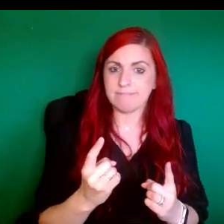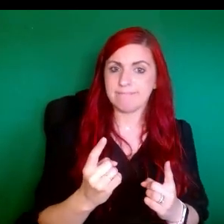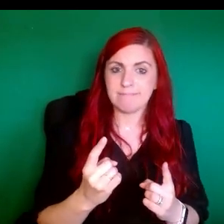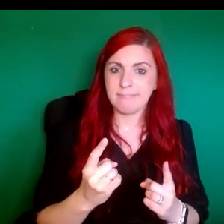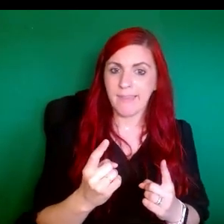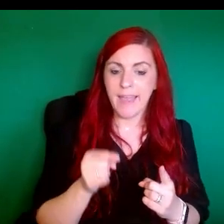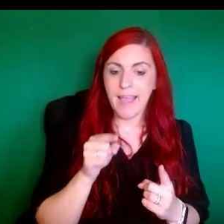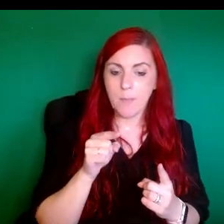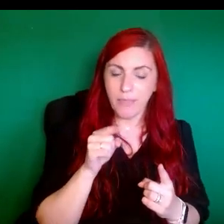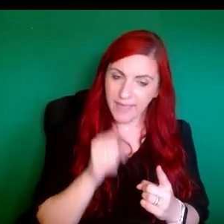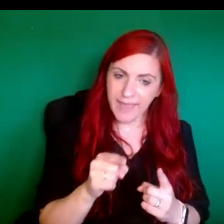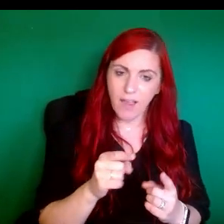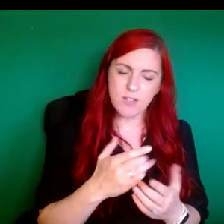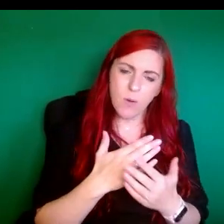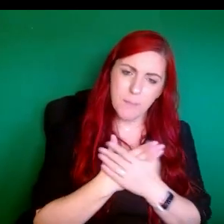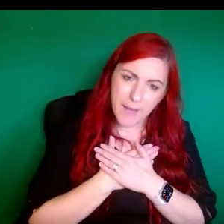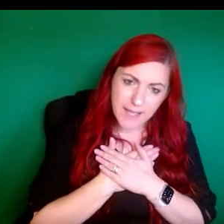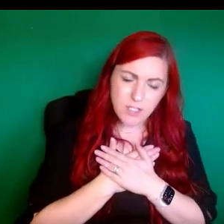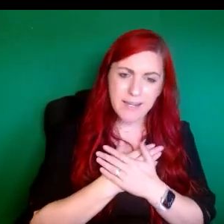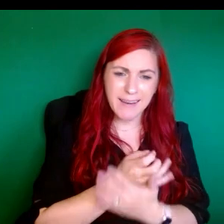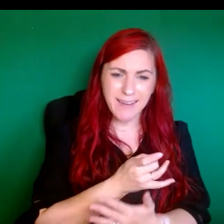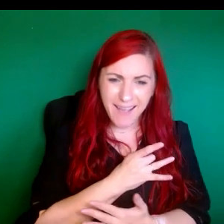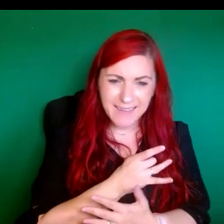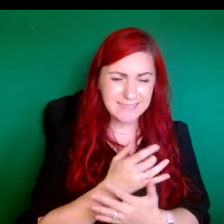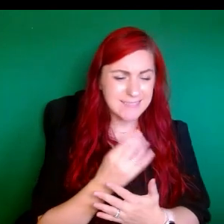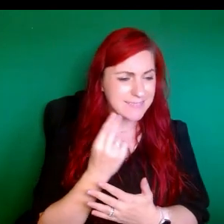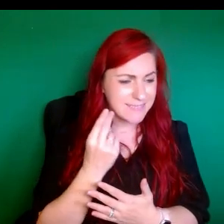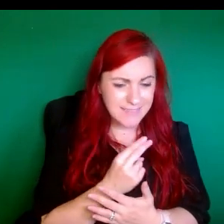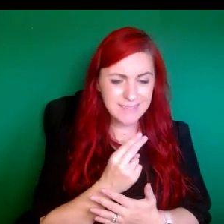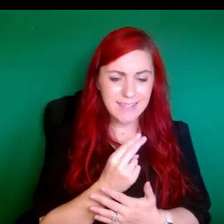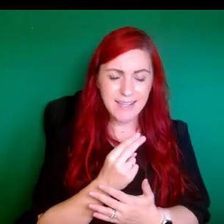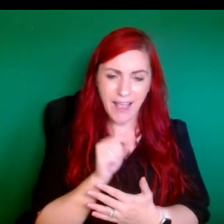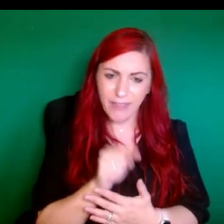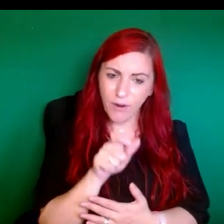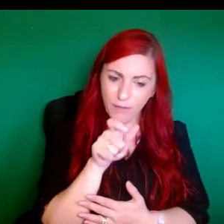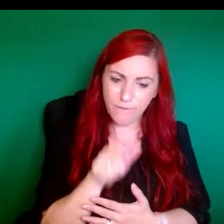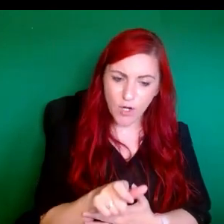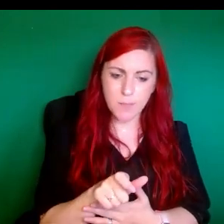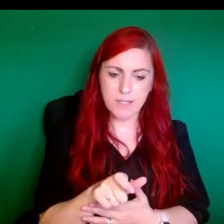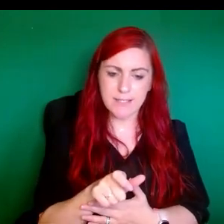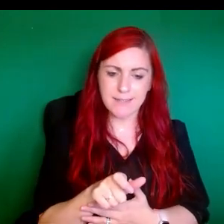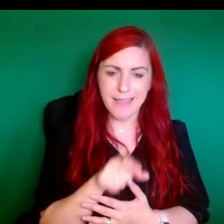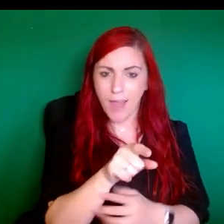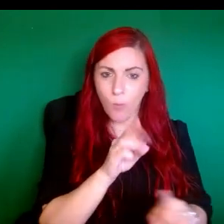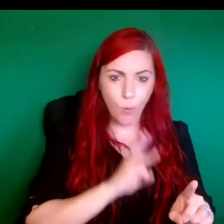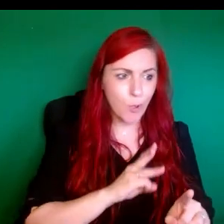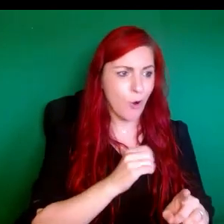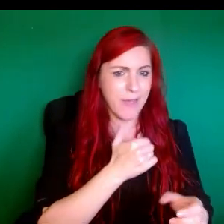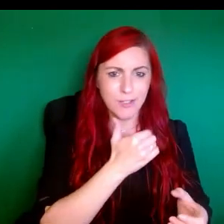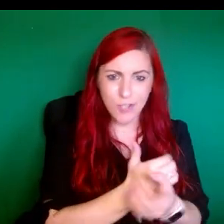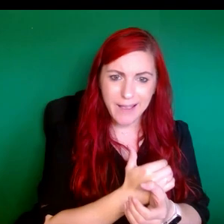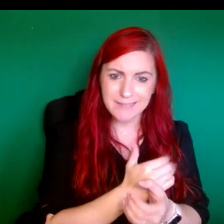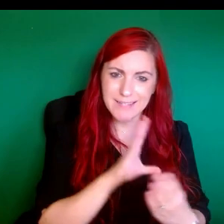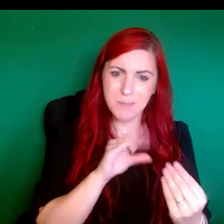kindness, and they are the first person maybe that woman or child has actually spoken to about it, and